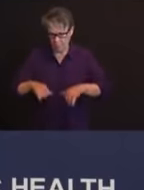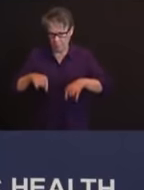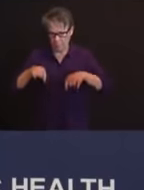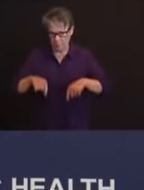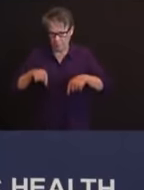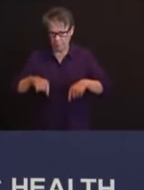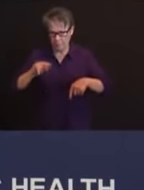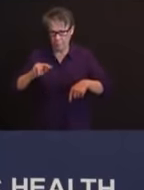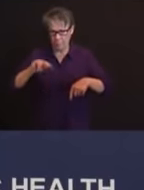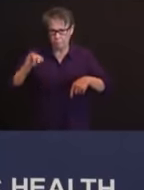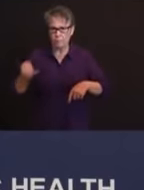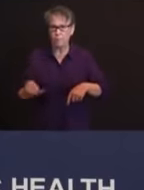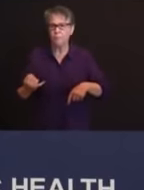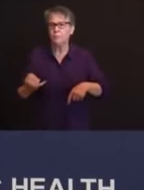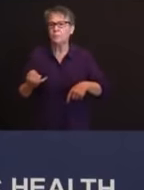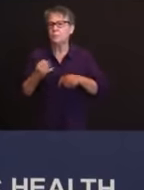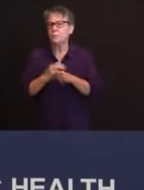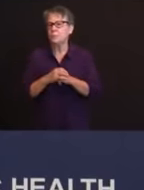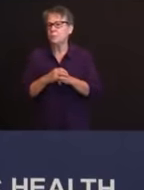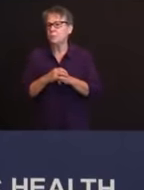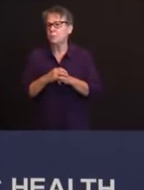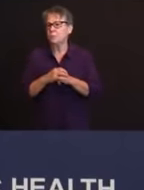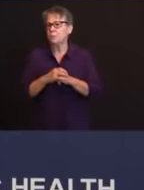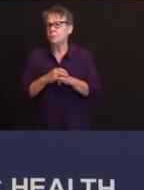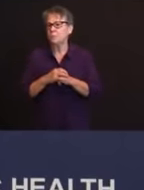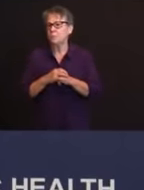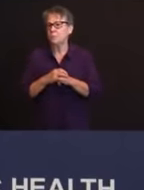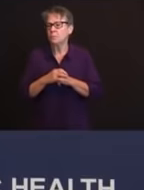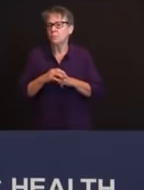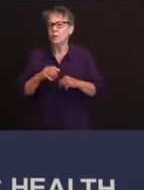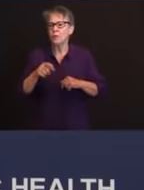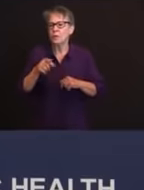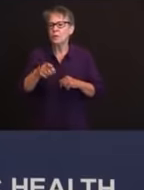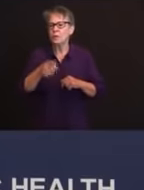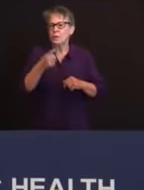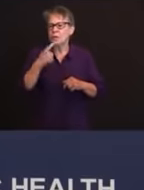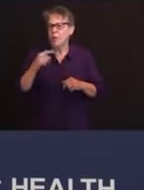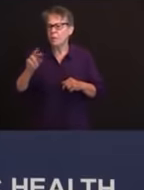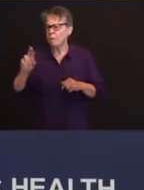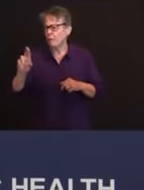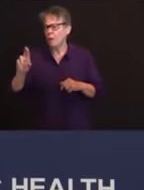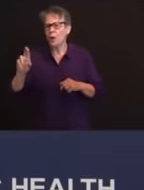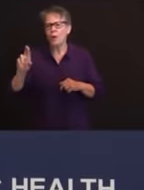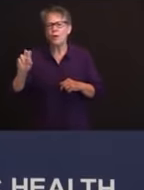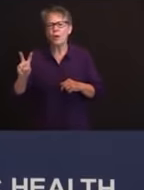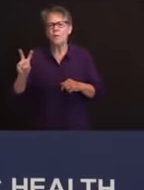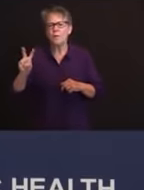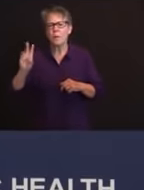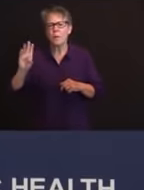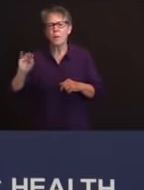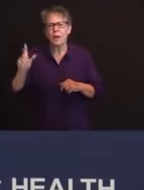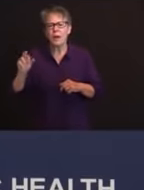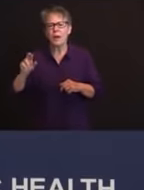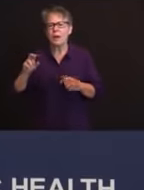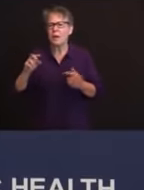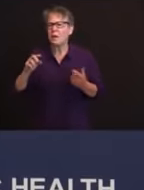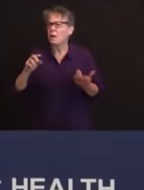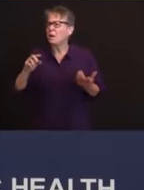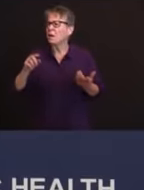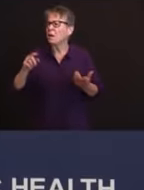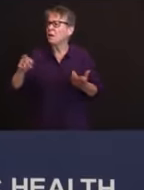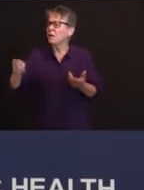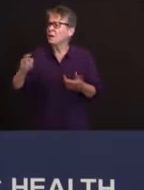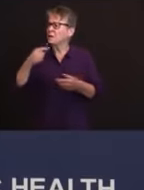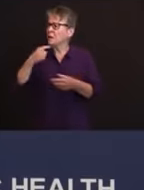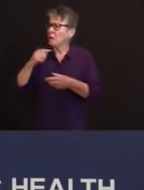Brandon, both of whom are friends and allies. But I was encouraged to see the Speaker's comments about an excise tax, which we've